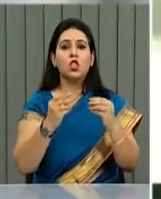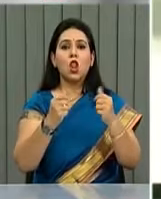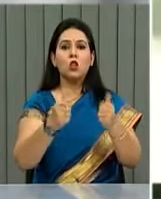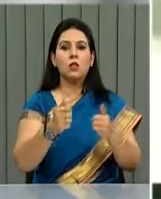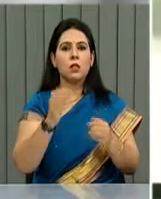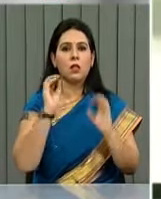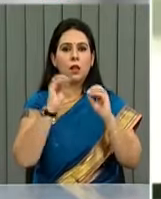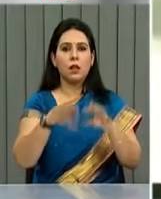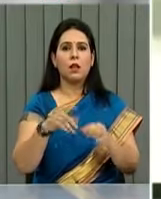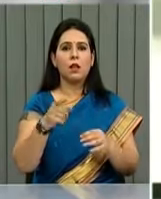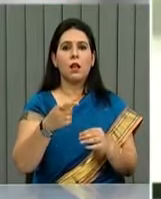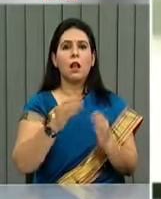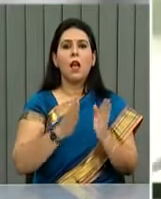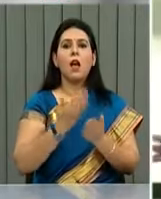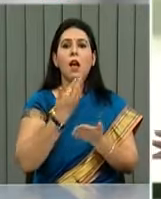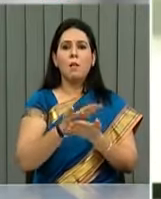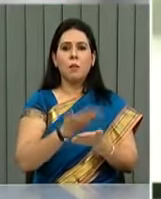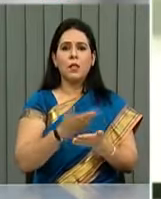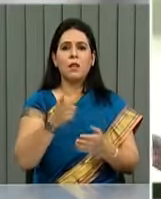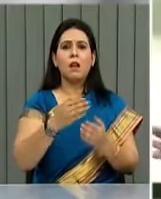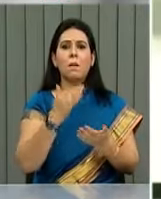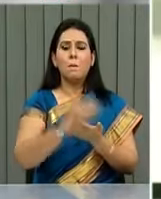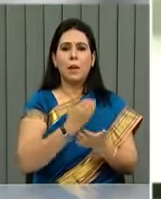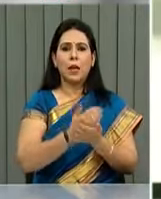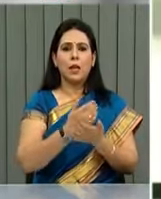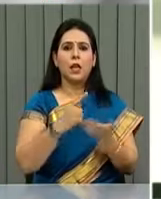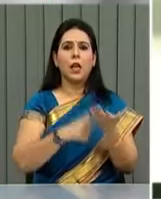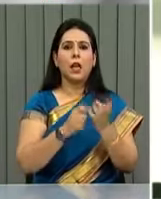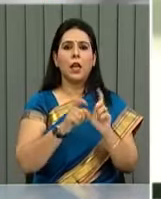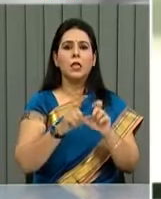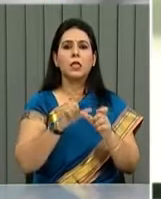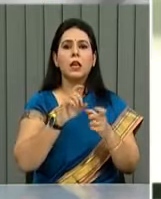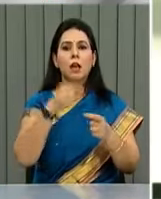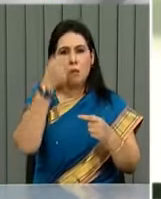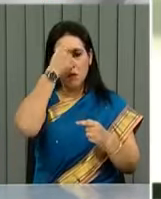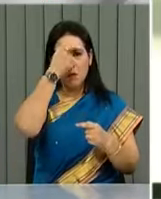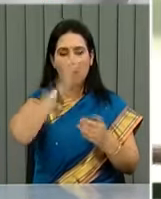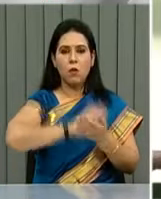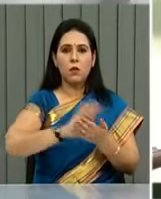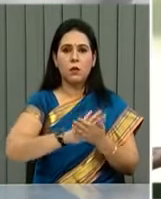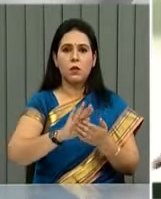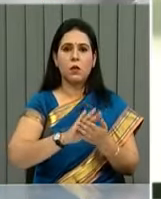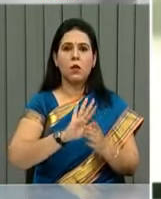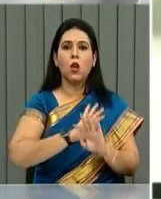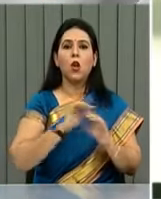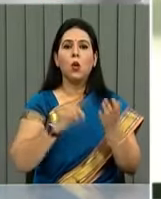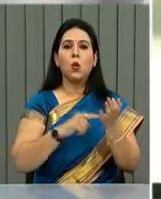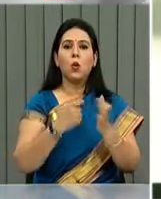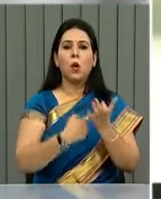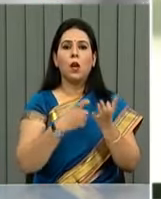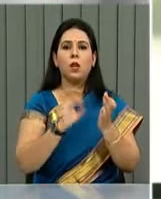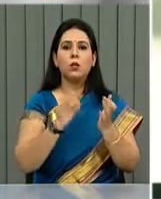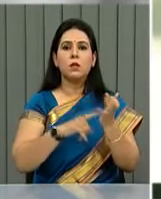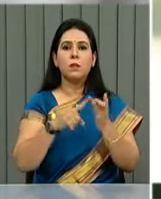solutions where appeals are pending, etc., so that tax complications go away. No retrospective taxation at